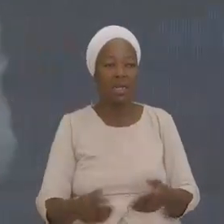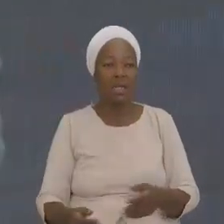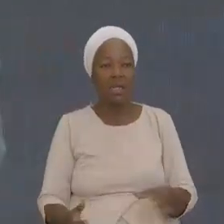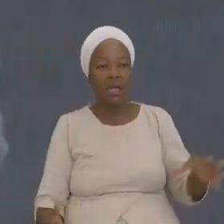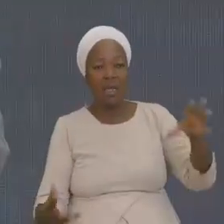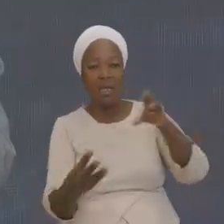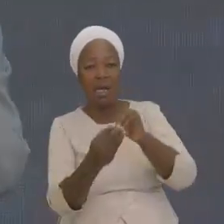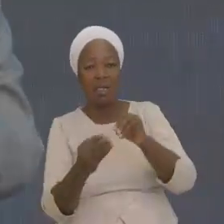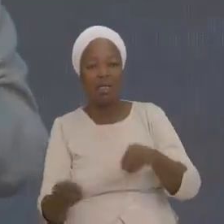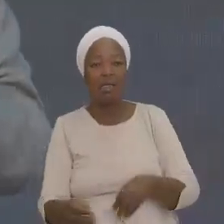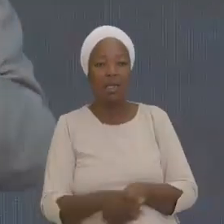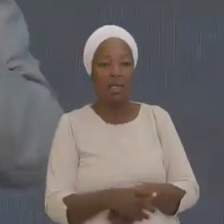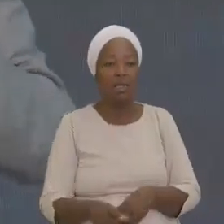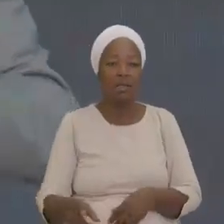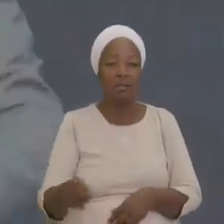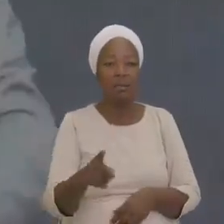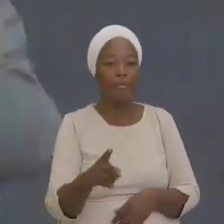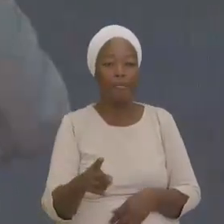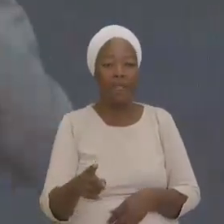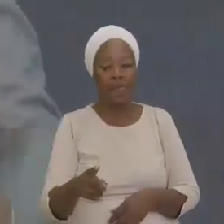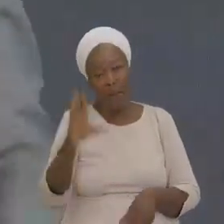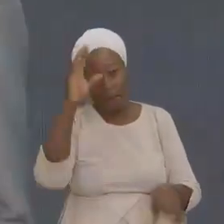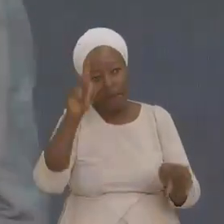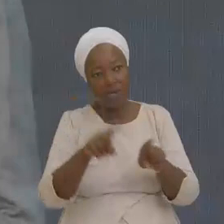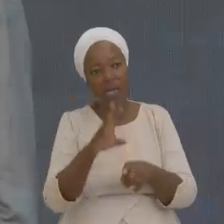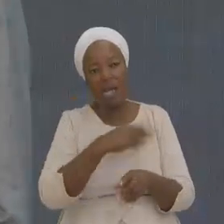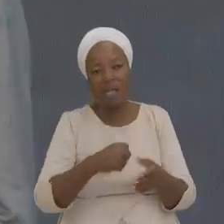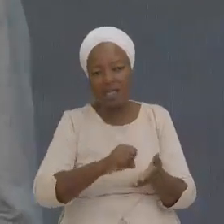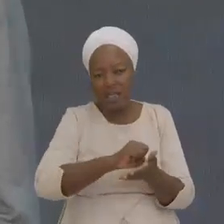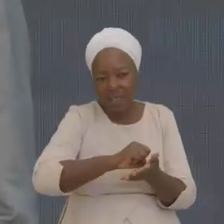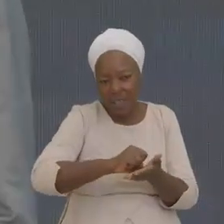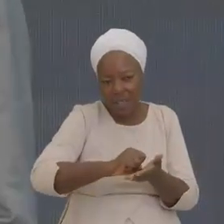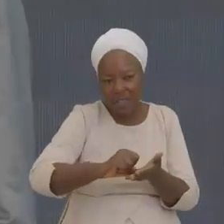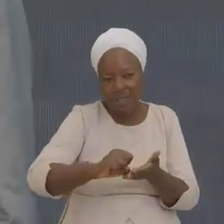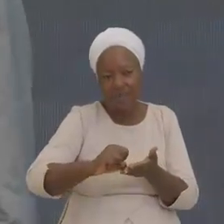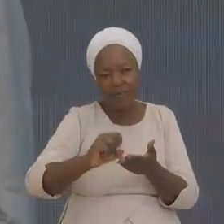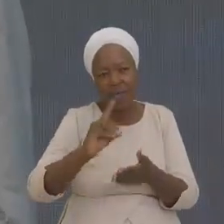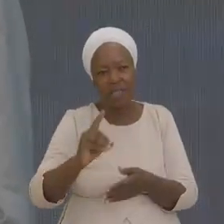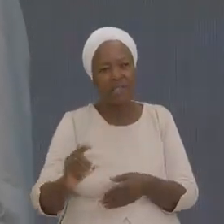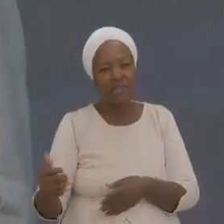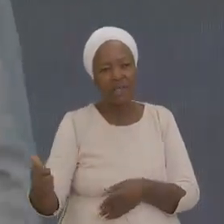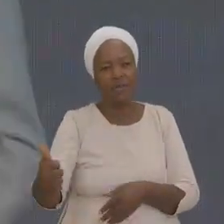their brethren and sanctified themselves.